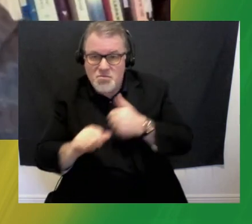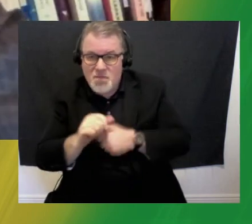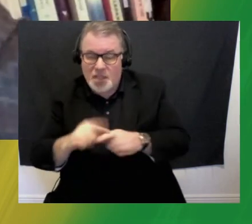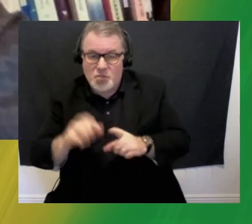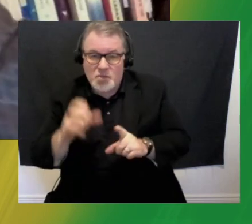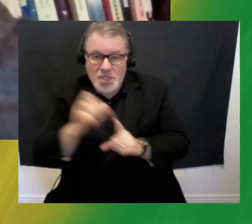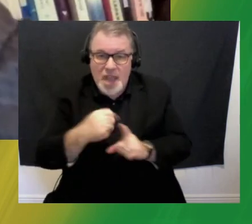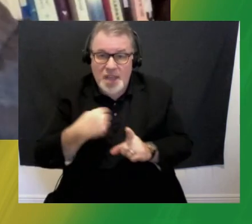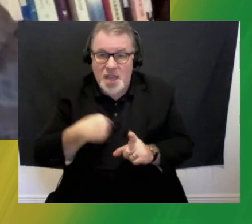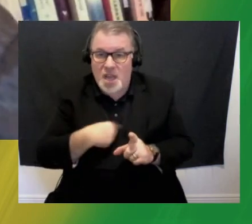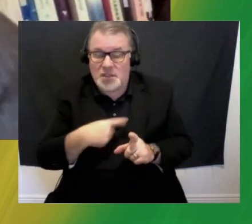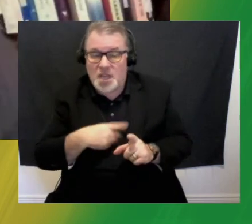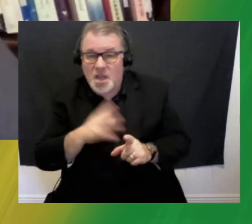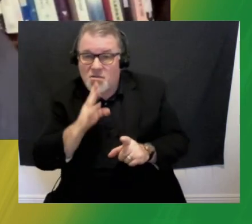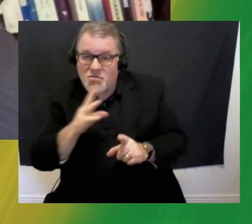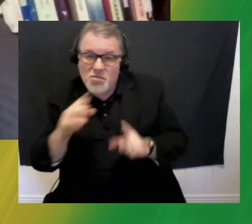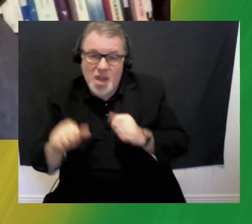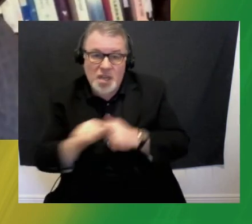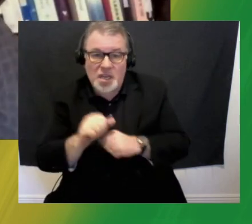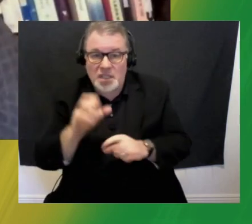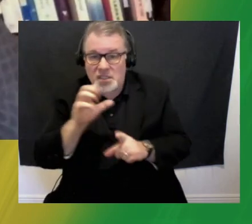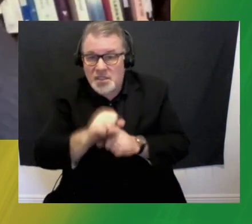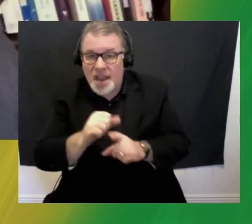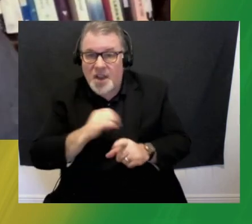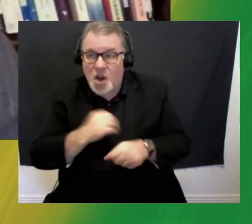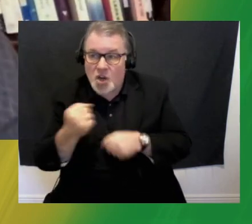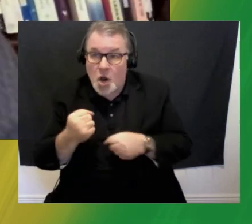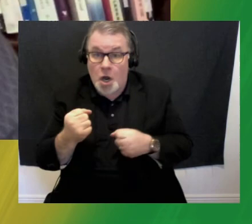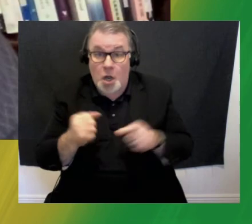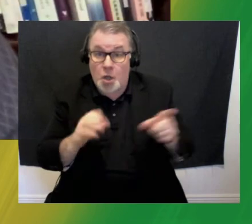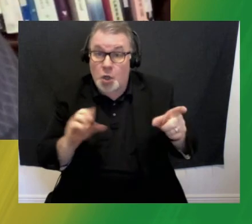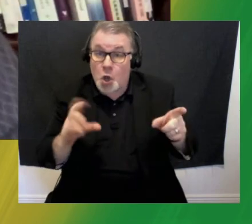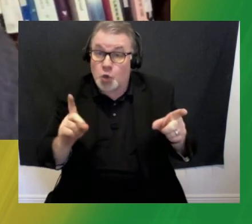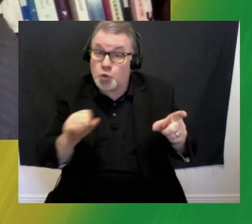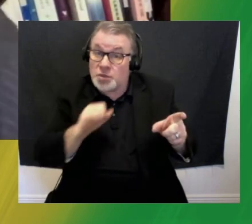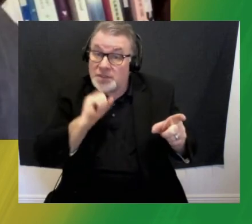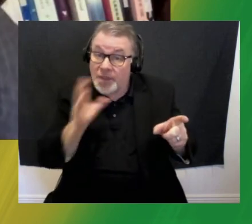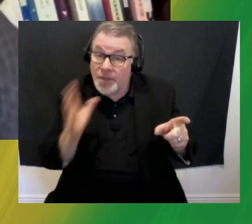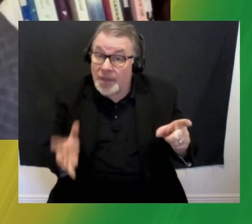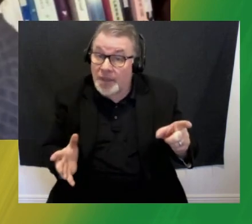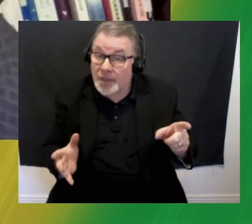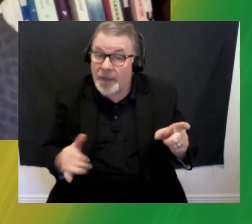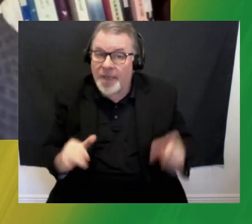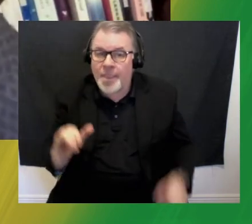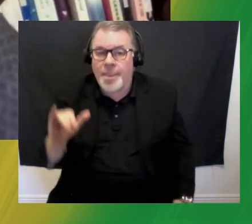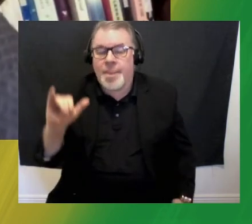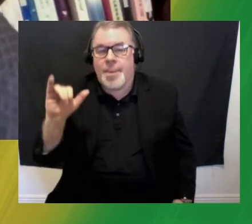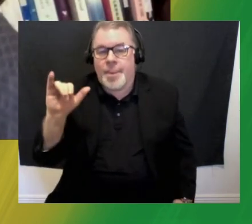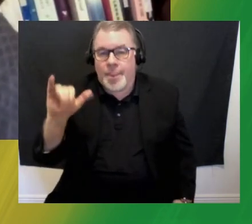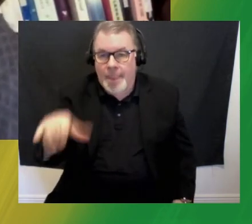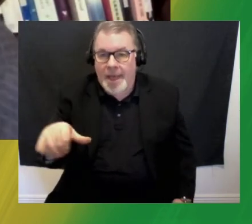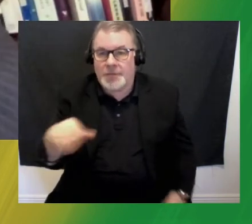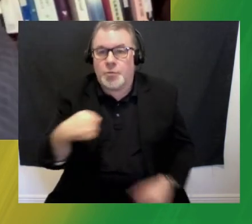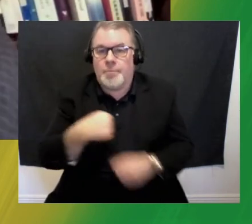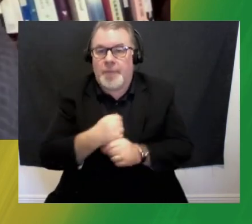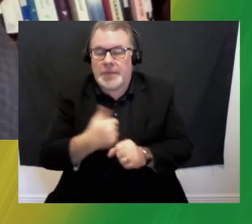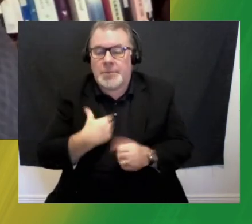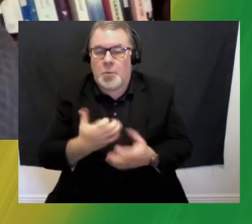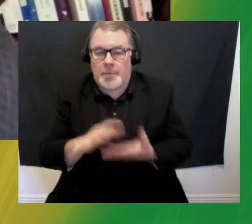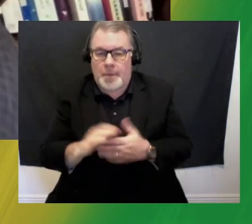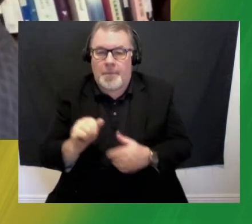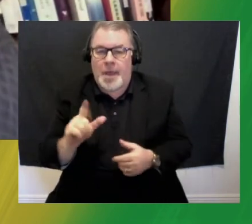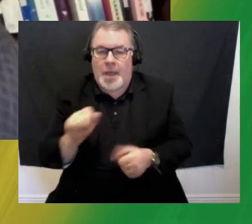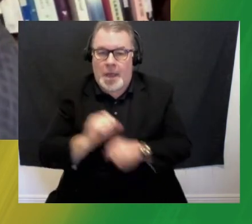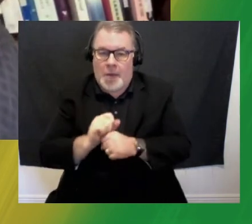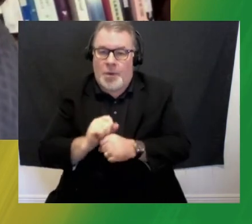us. And they were threatening to attack our car, and their coaches did nothing, right? That's what makes me want to be an ally and act in solidarity.